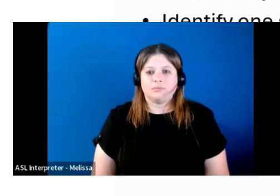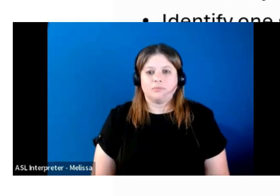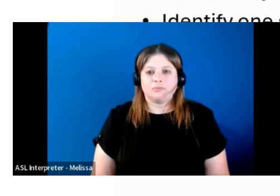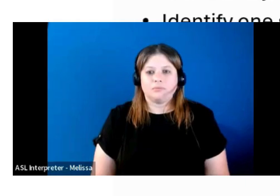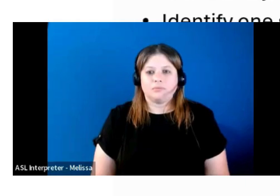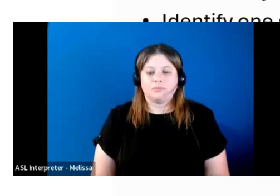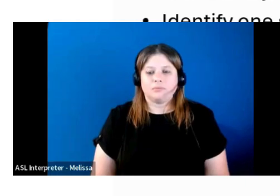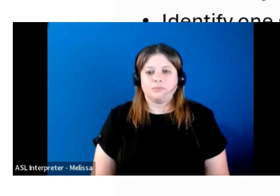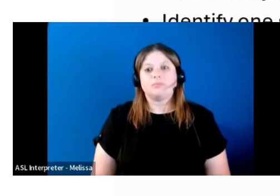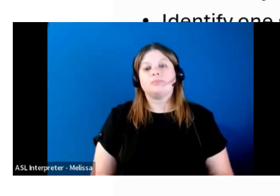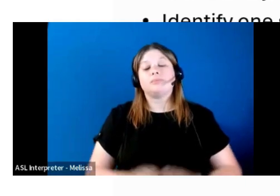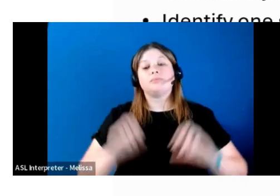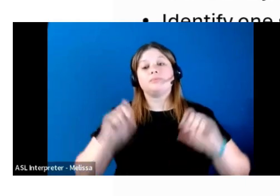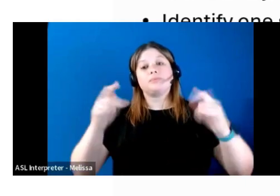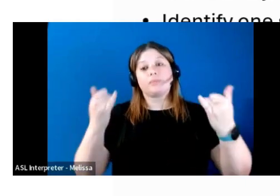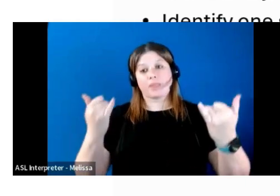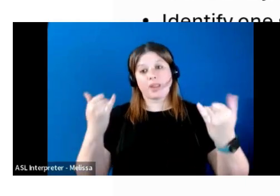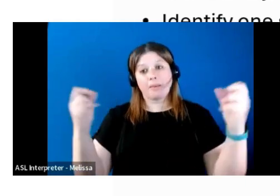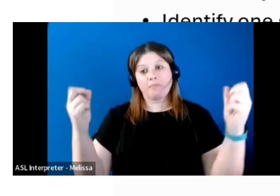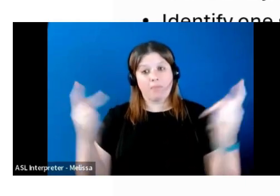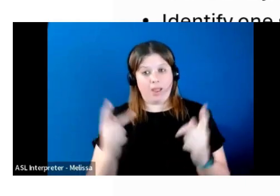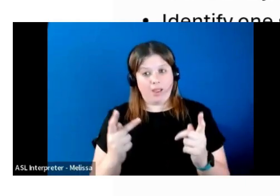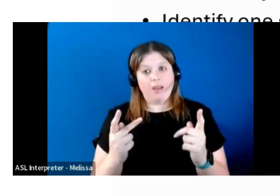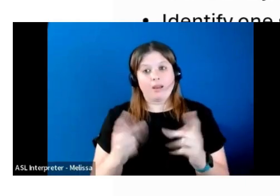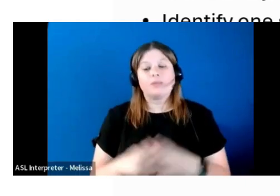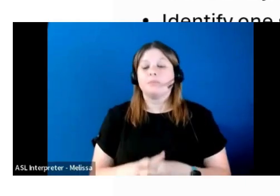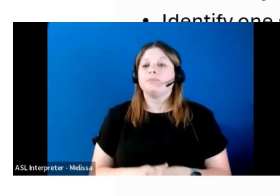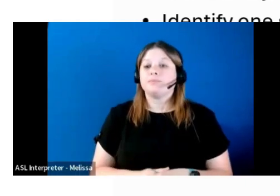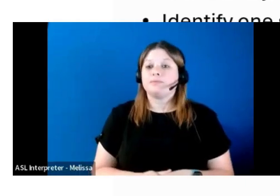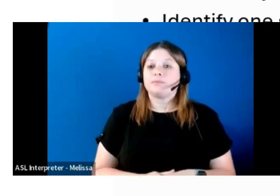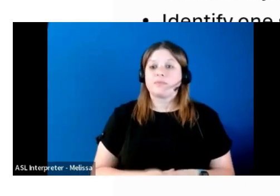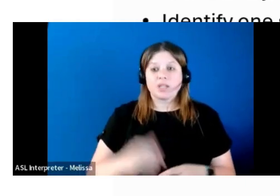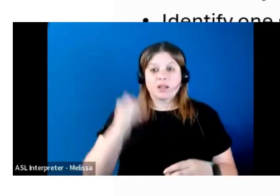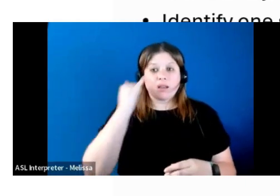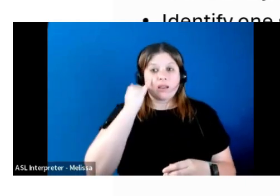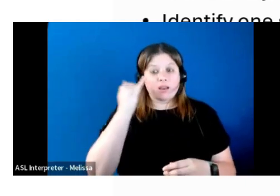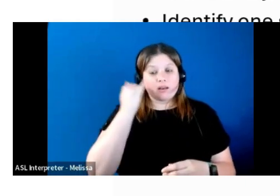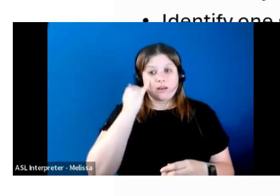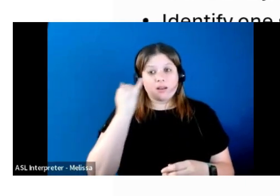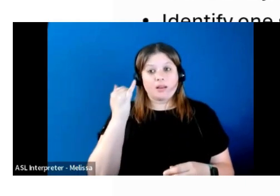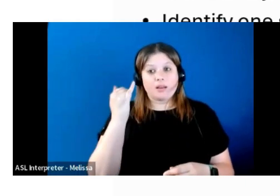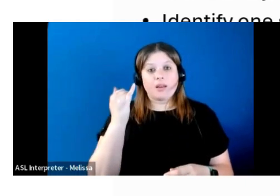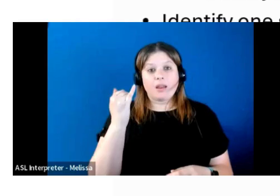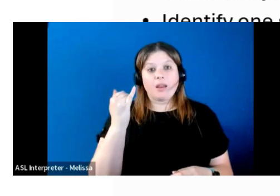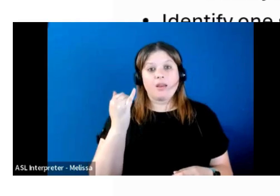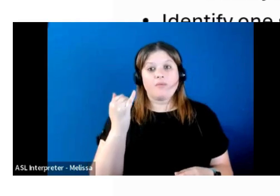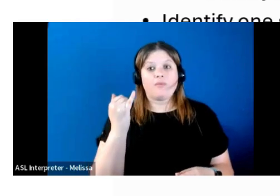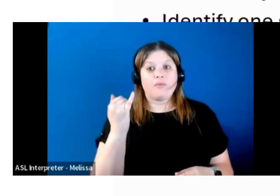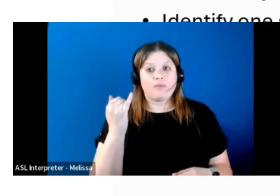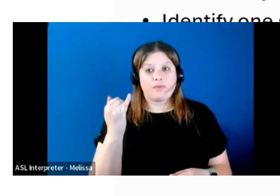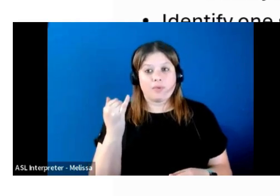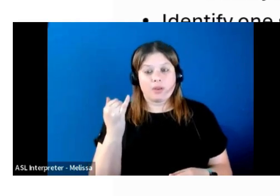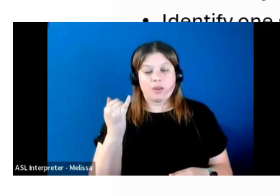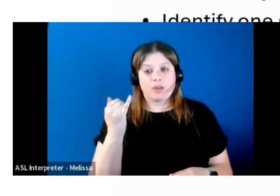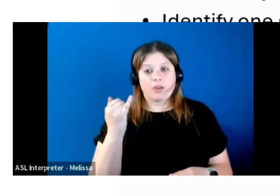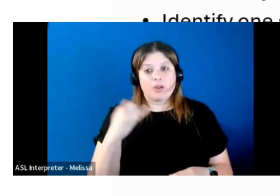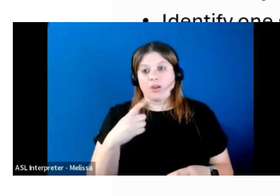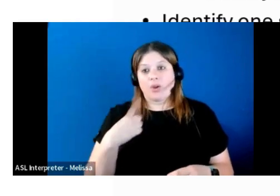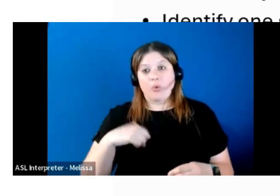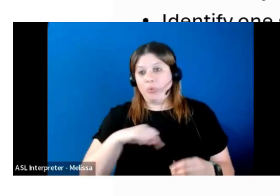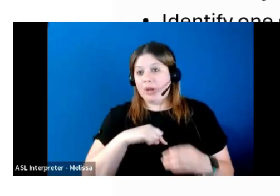So I'll invite you back. And if we were in a room together, I would love to hear what